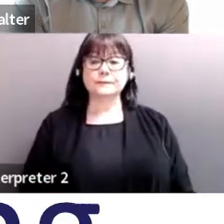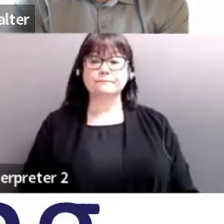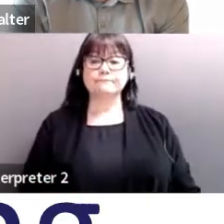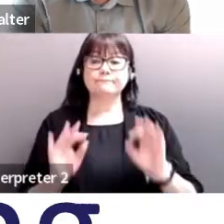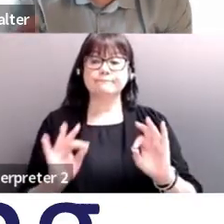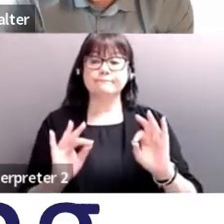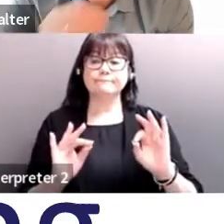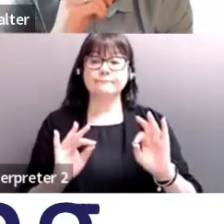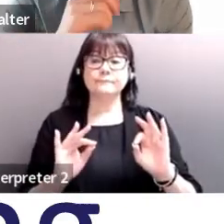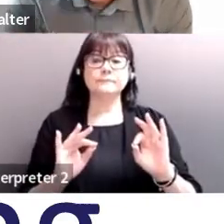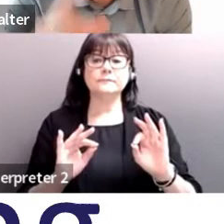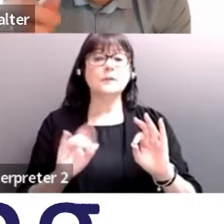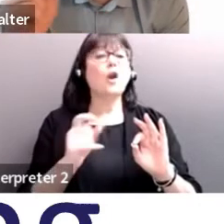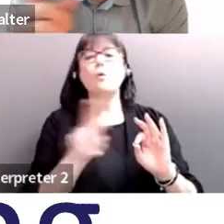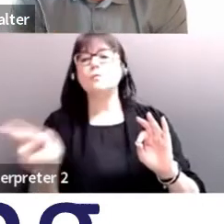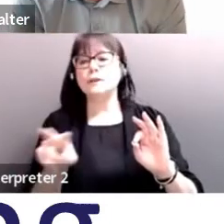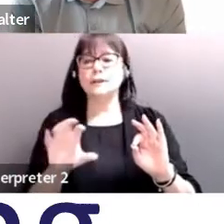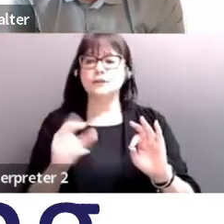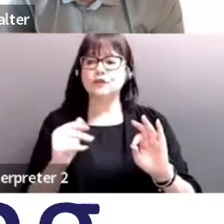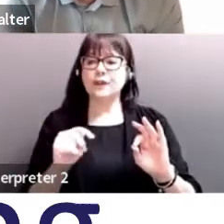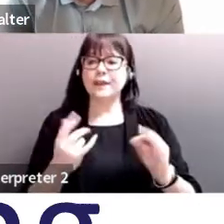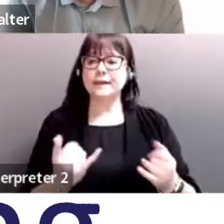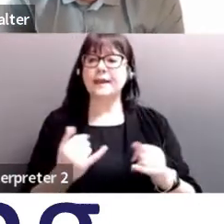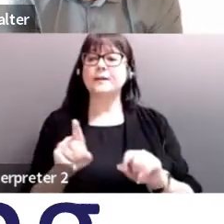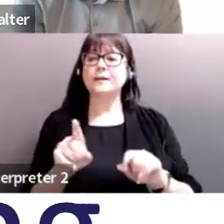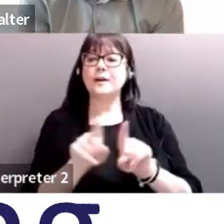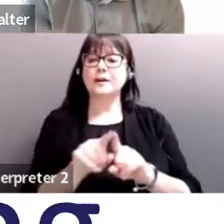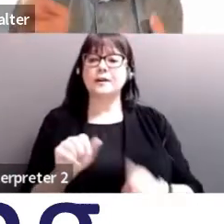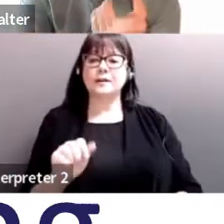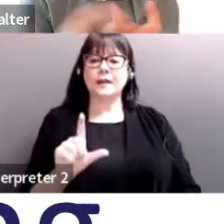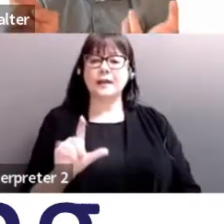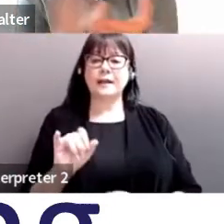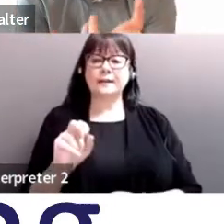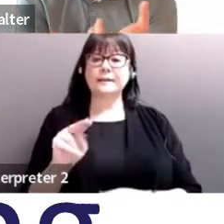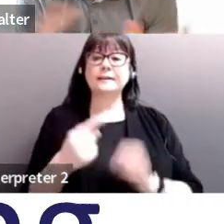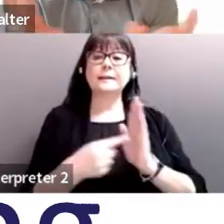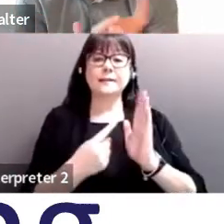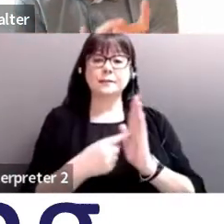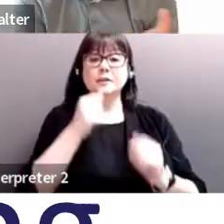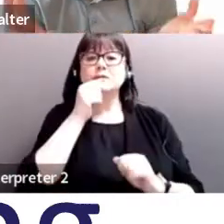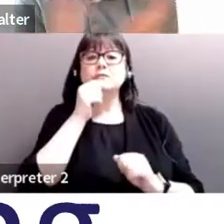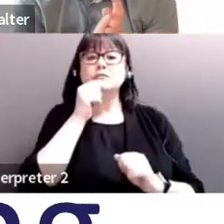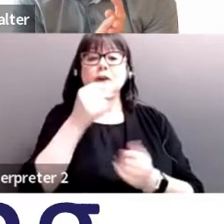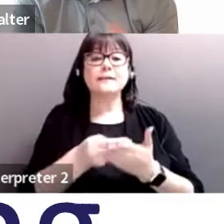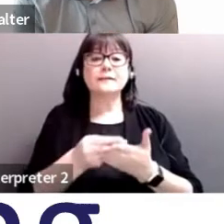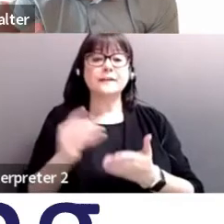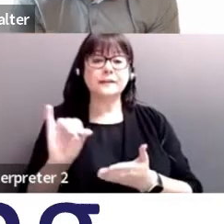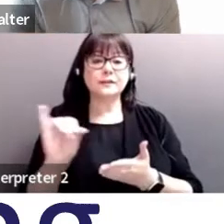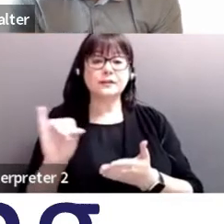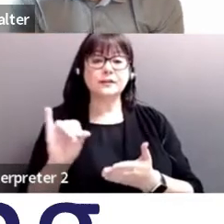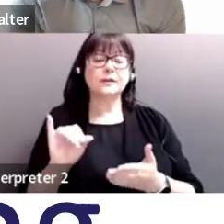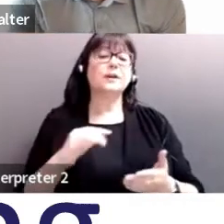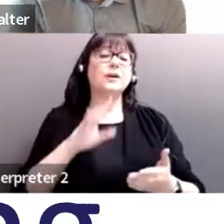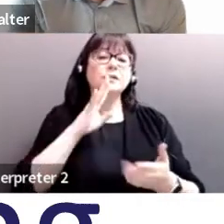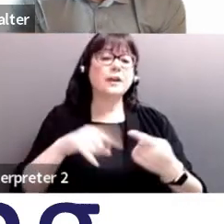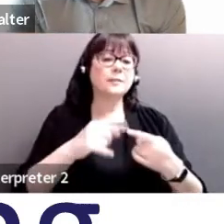Perfect. Oh, and I'm just checking the chat now, Allison. Yes, and sometimes privately. You're totally right. Yeah, so federal, provincial, municipal, private, and we have